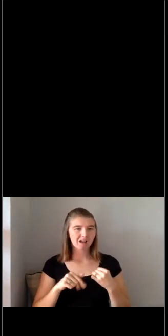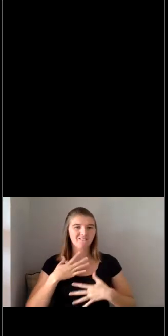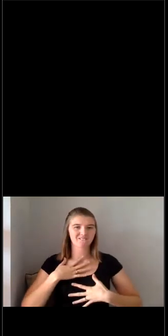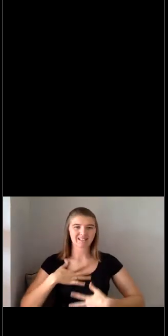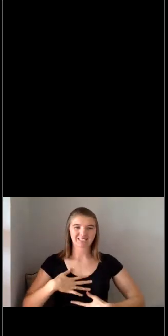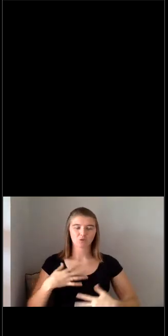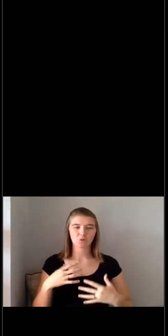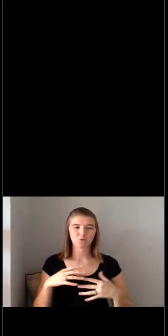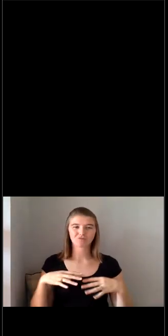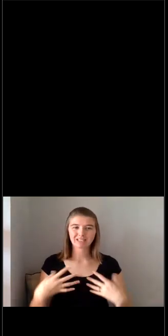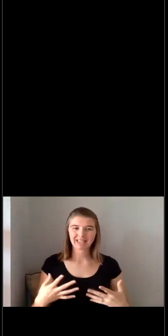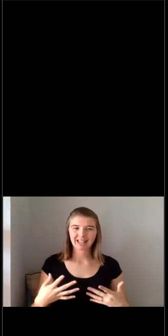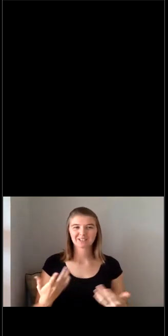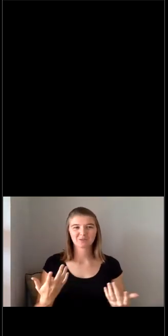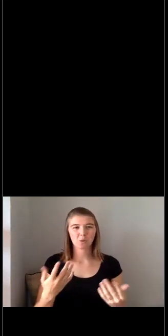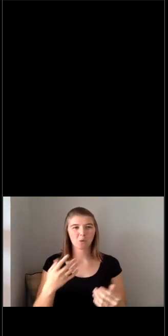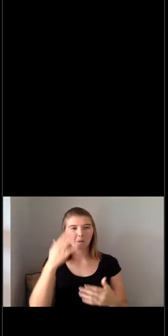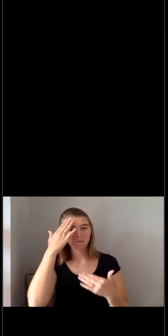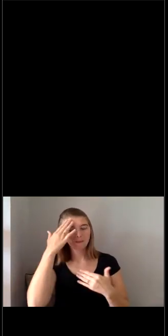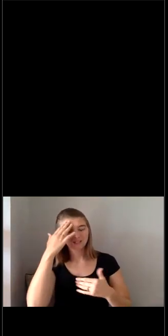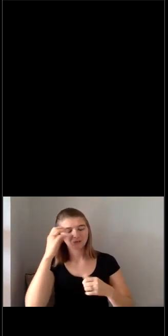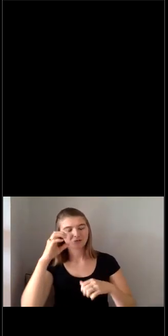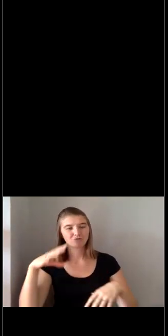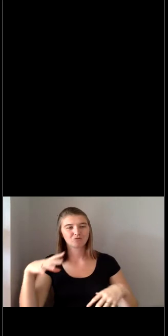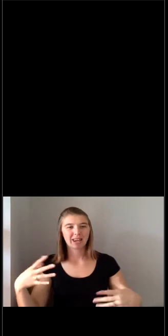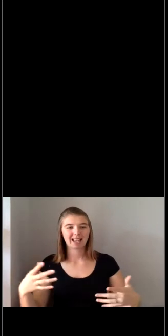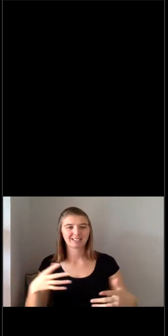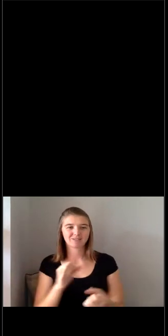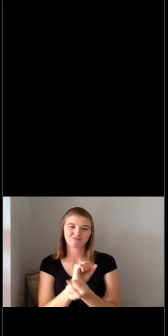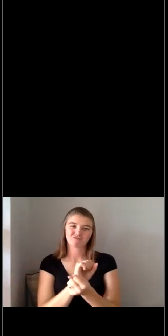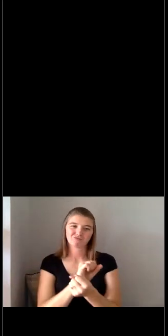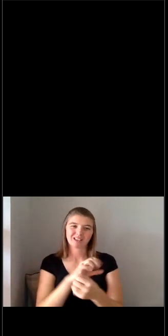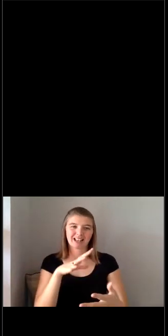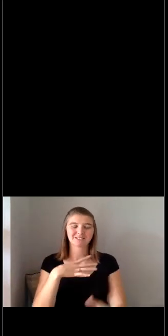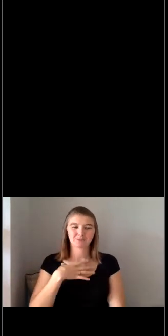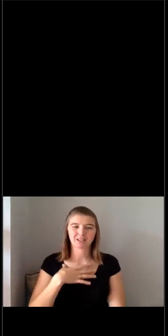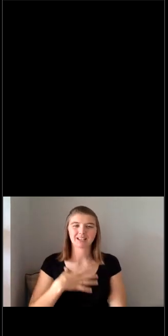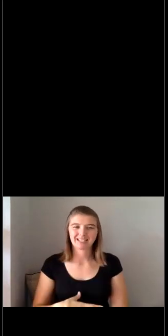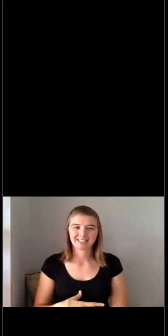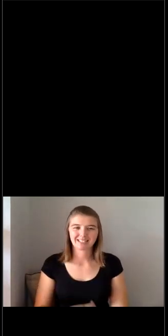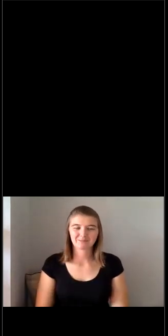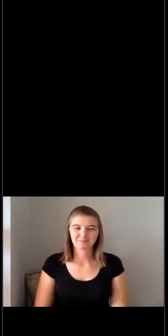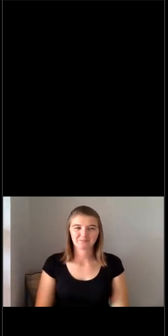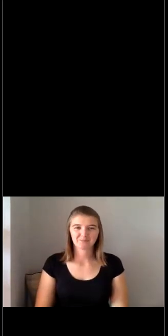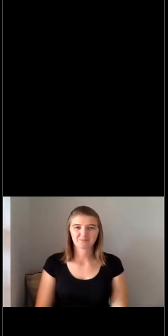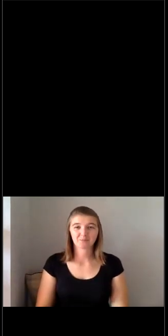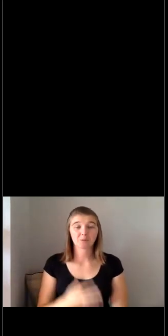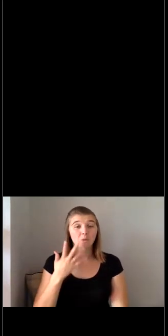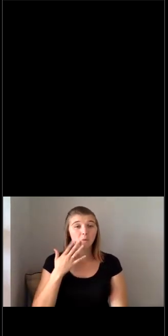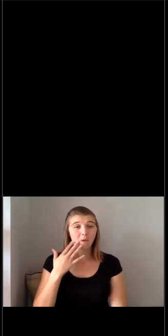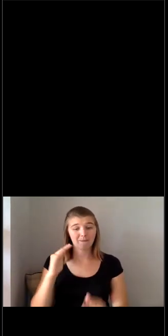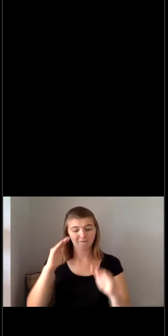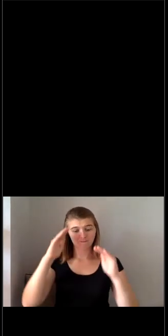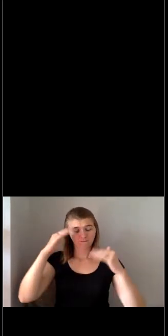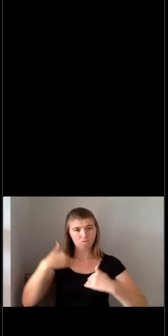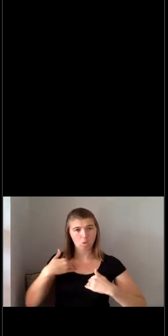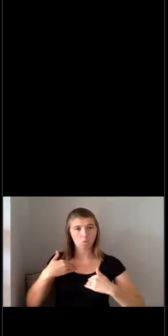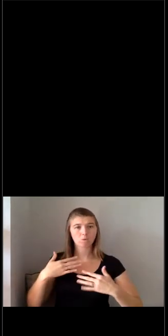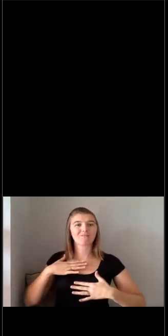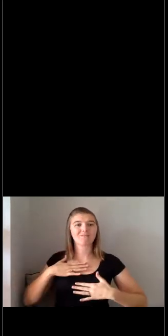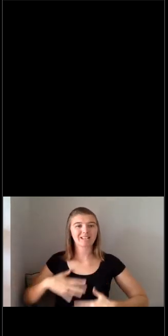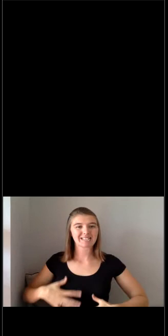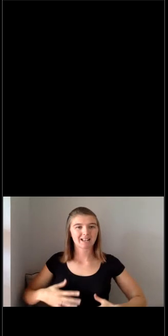could be any part of our body, but the main thing is that we are approaching releasing mental tension by focusing on the physical first. So as you can